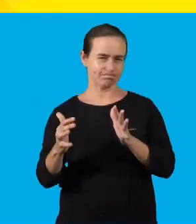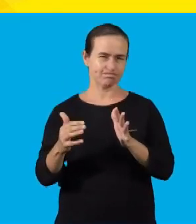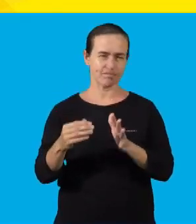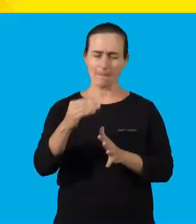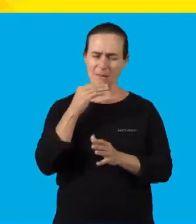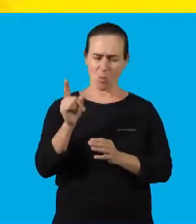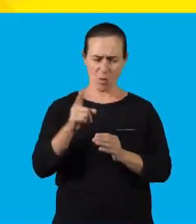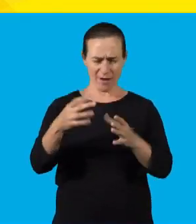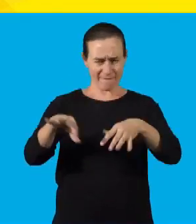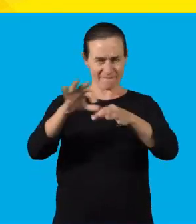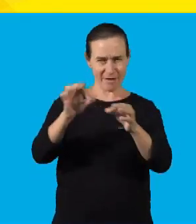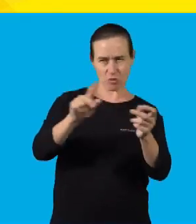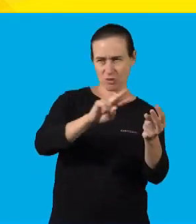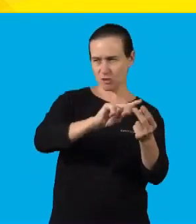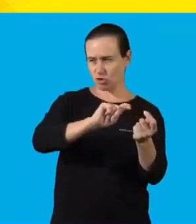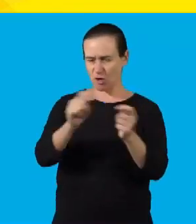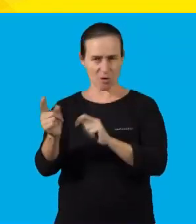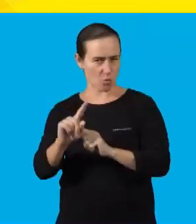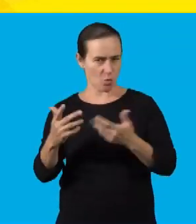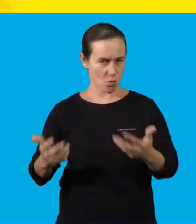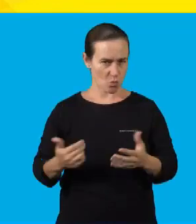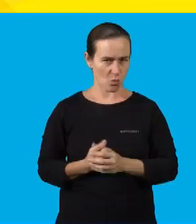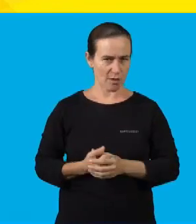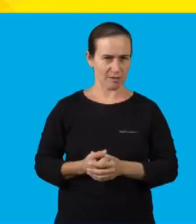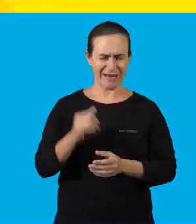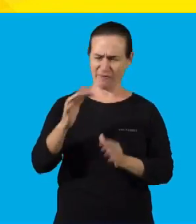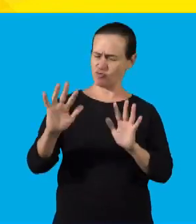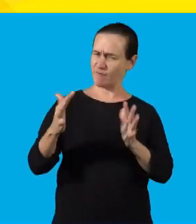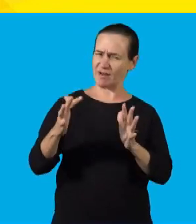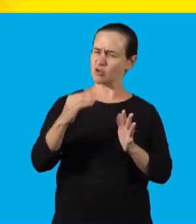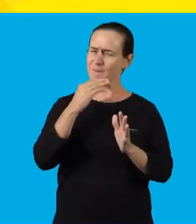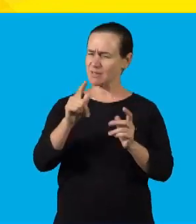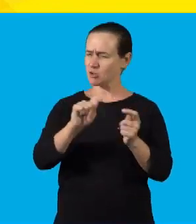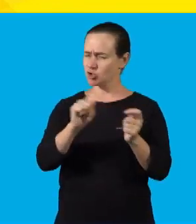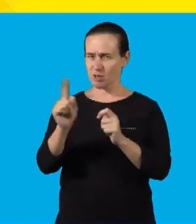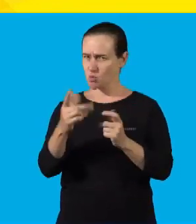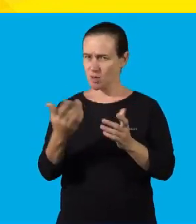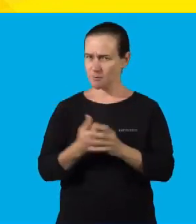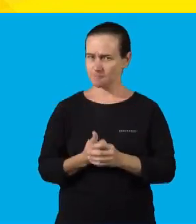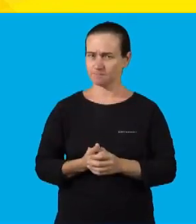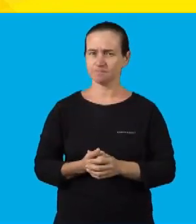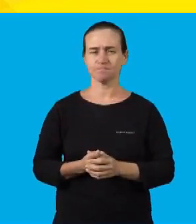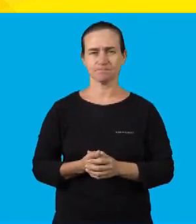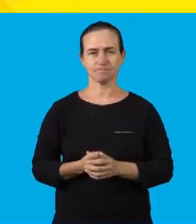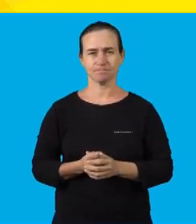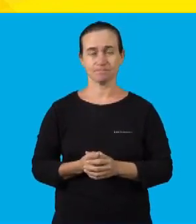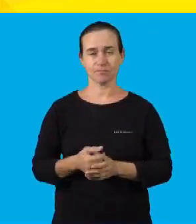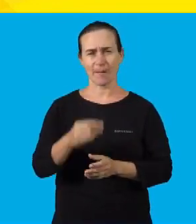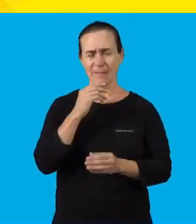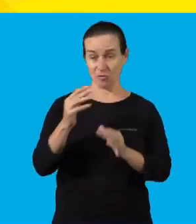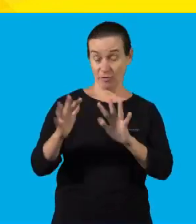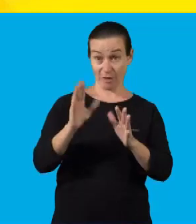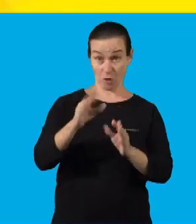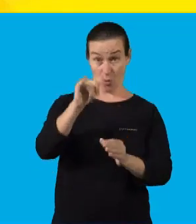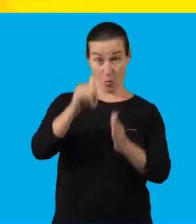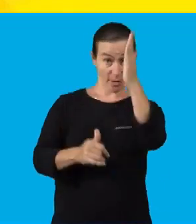we are thinking what value changes when there is a reflection on the y-axis. Of course, you